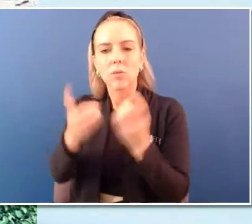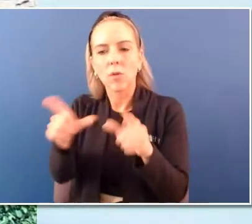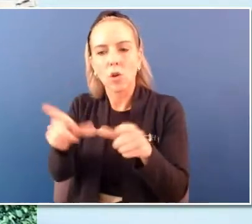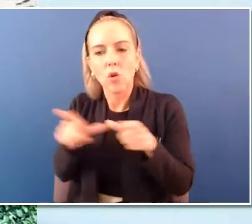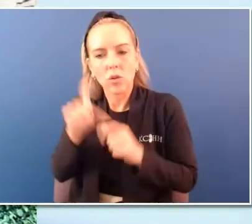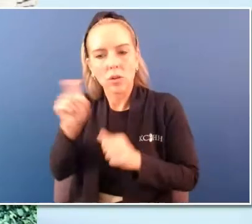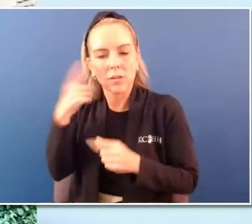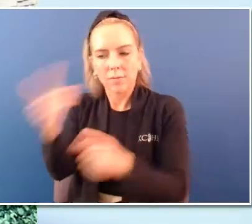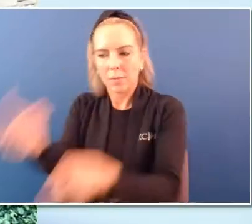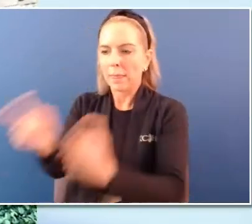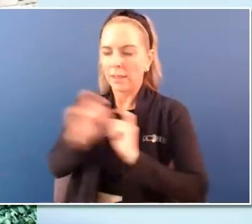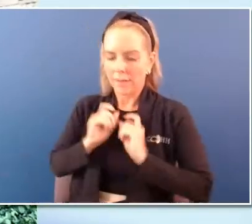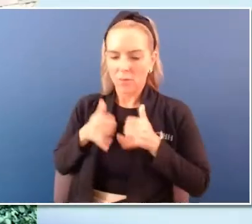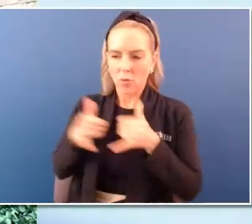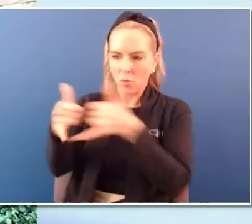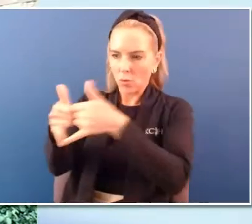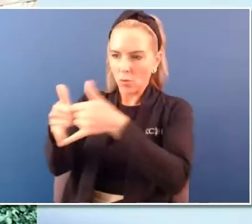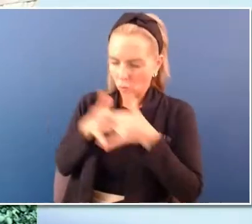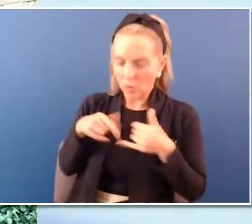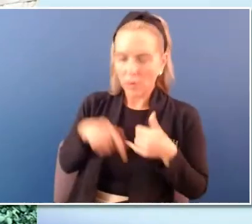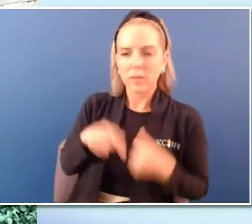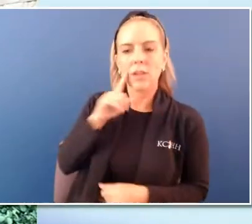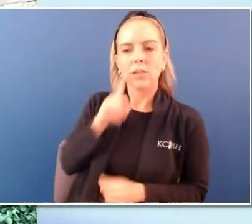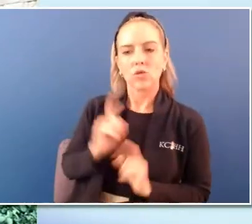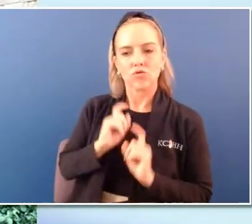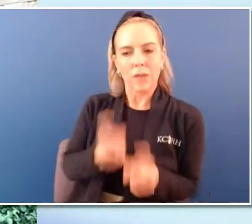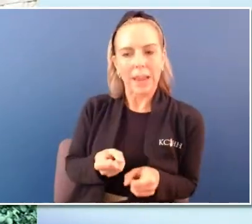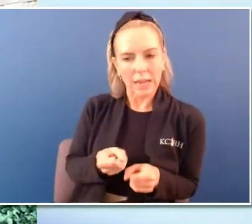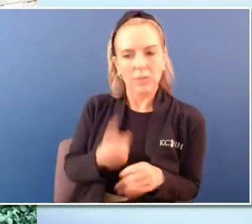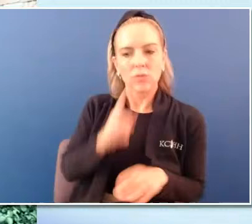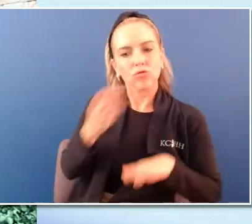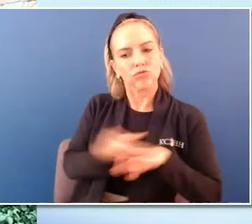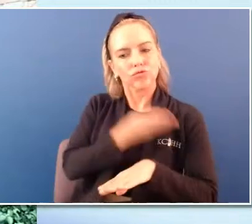for a CDBG grant to help build a new